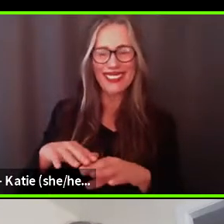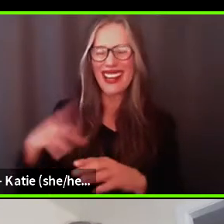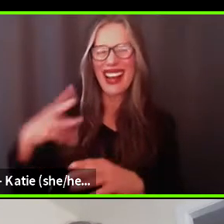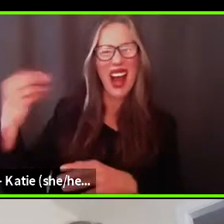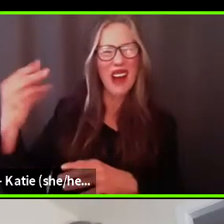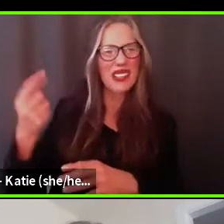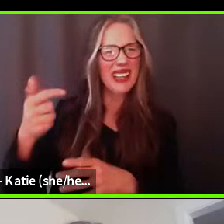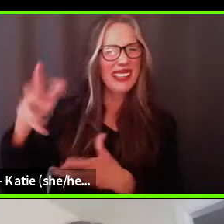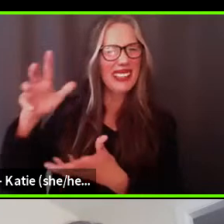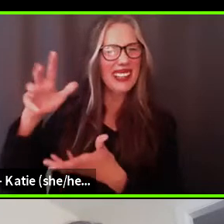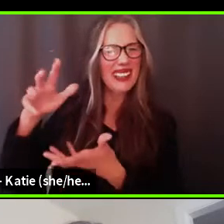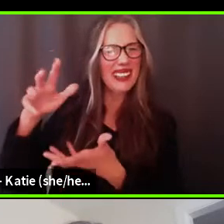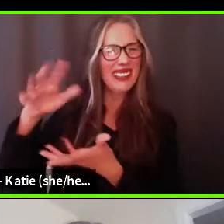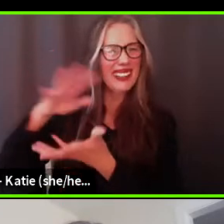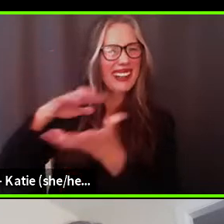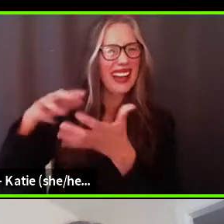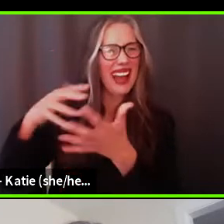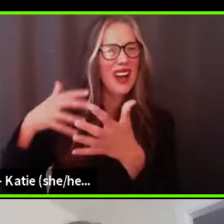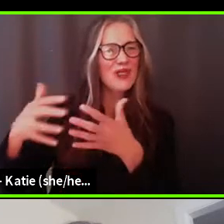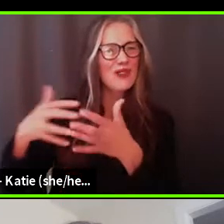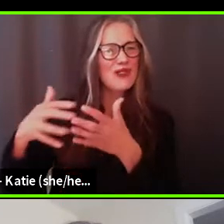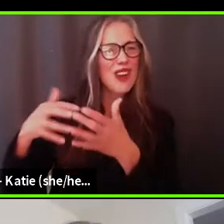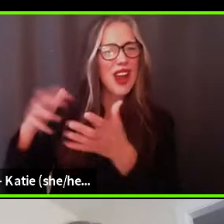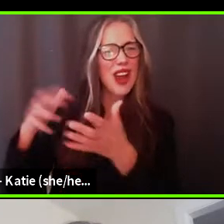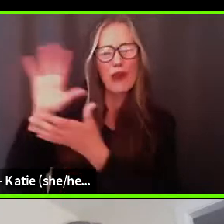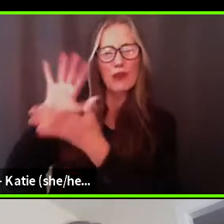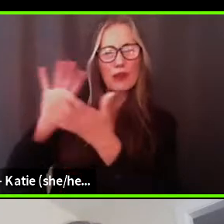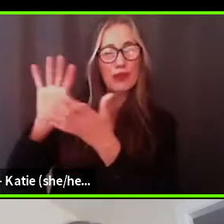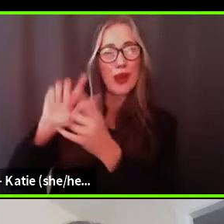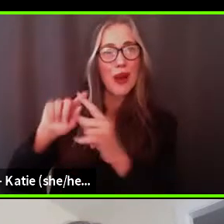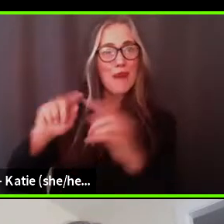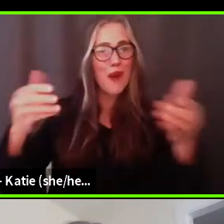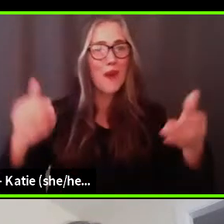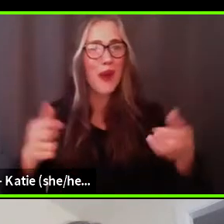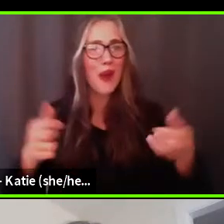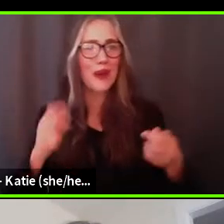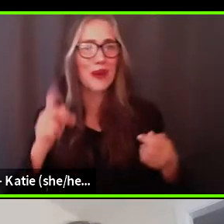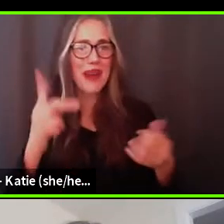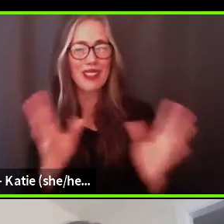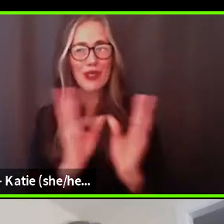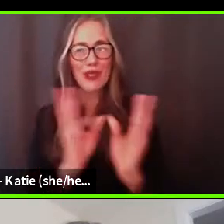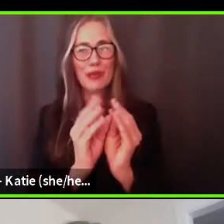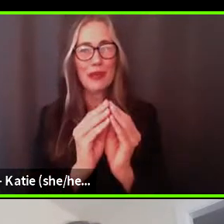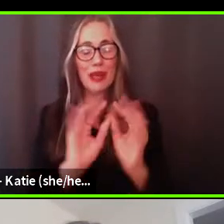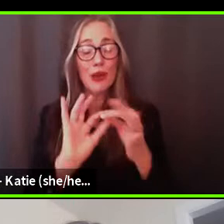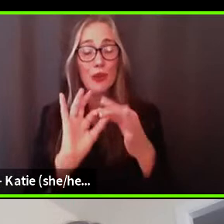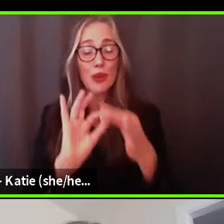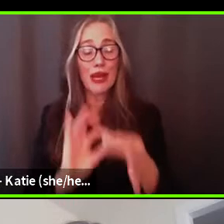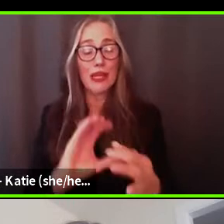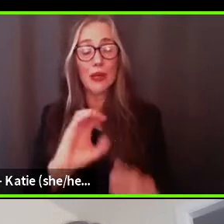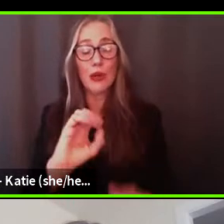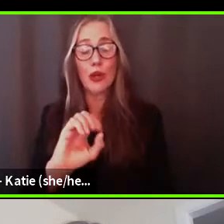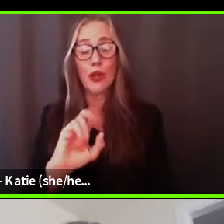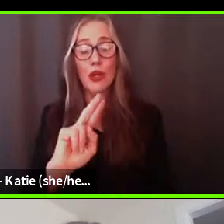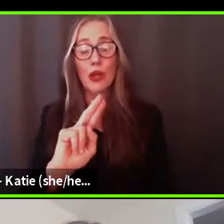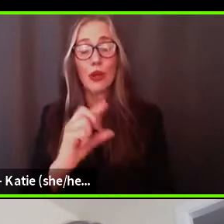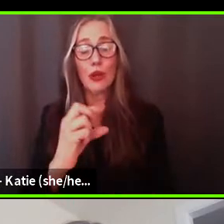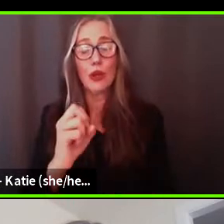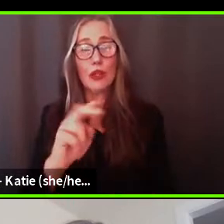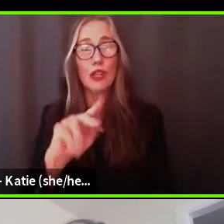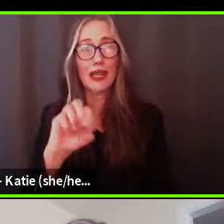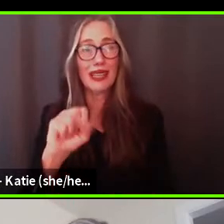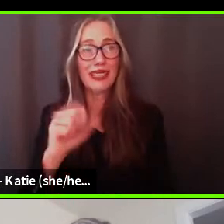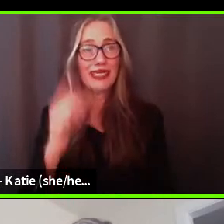we're welcome to have everybody back to our session today to our symposium on eugenics in california and the world so